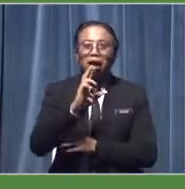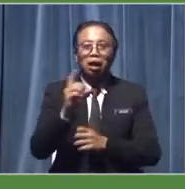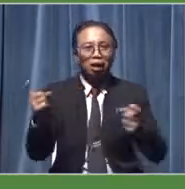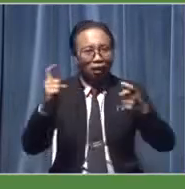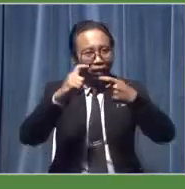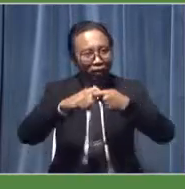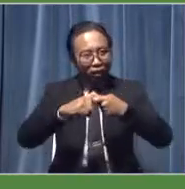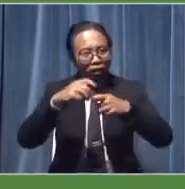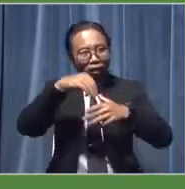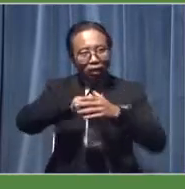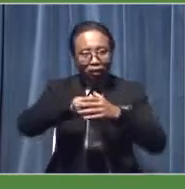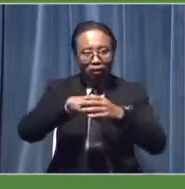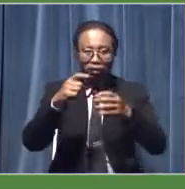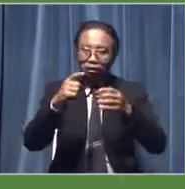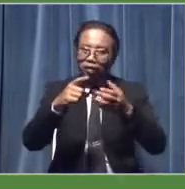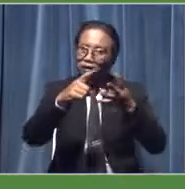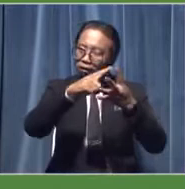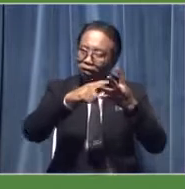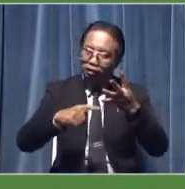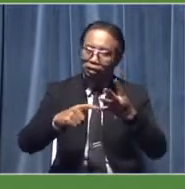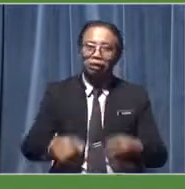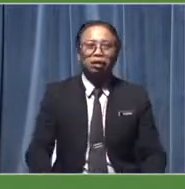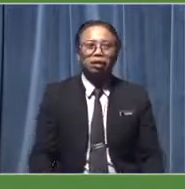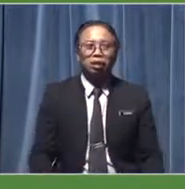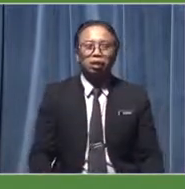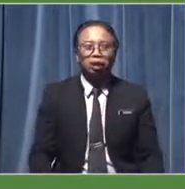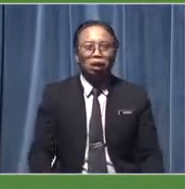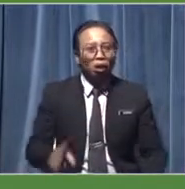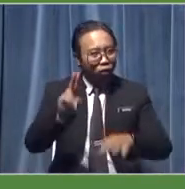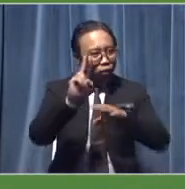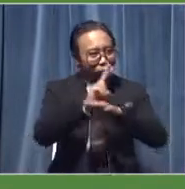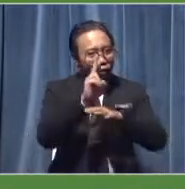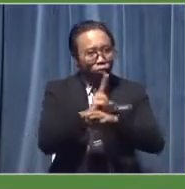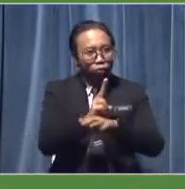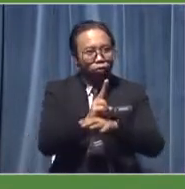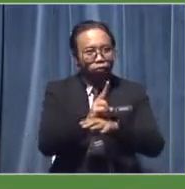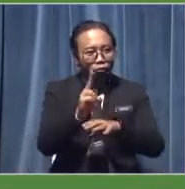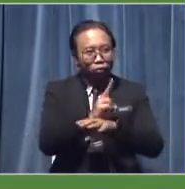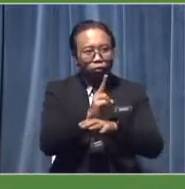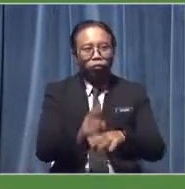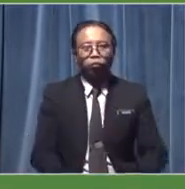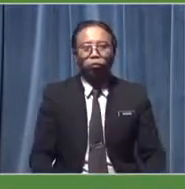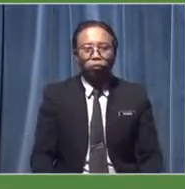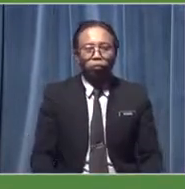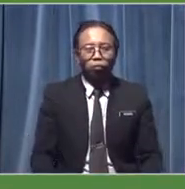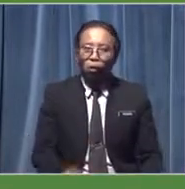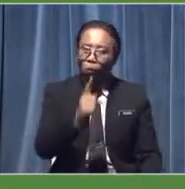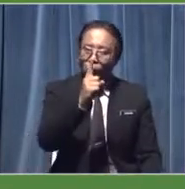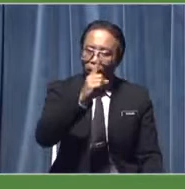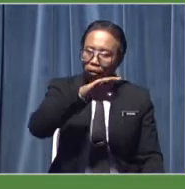connected in series, we will use 1 over